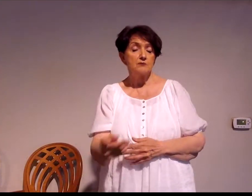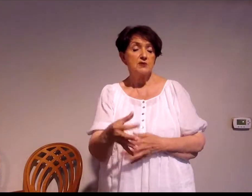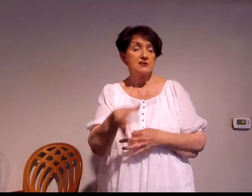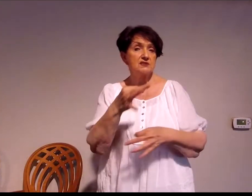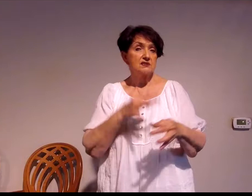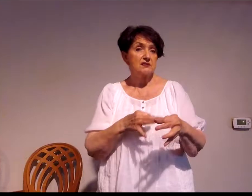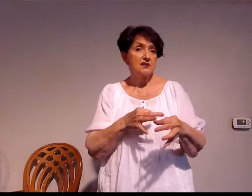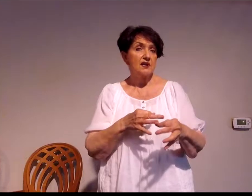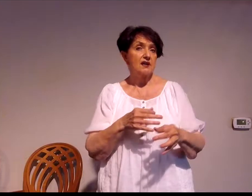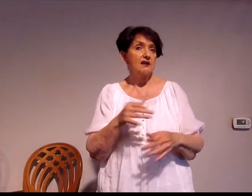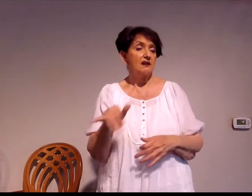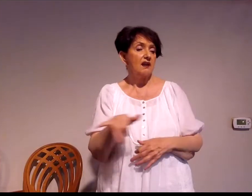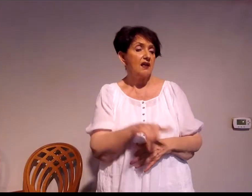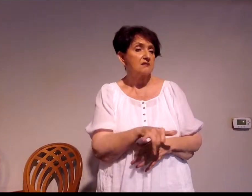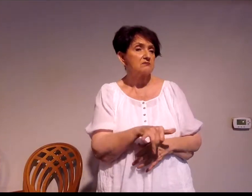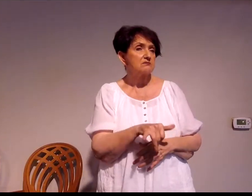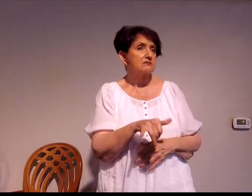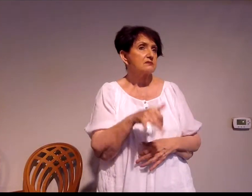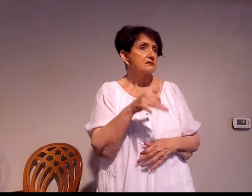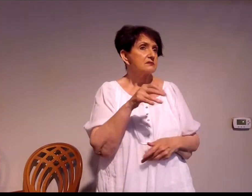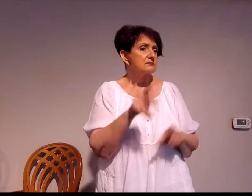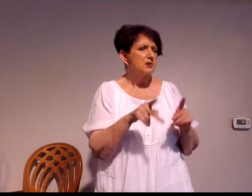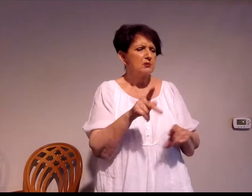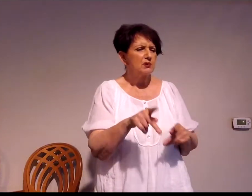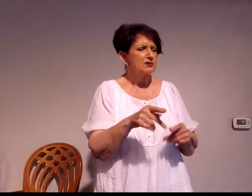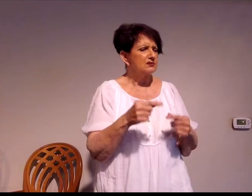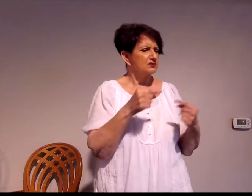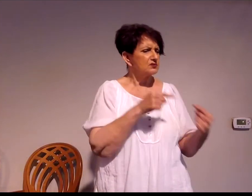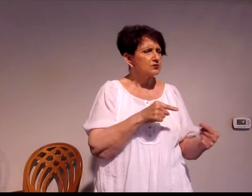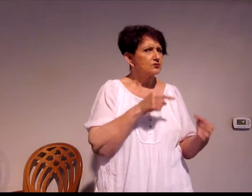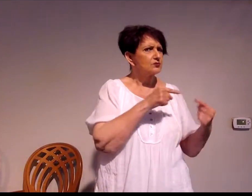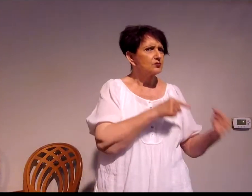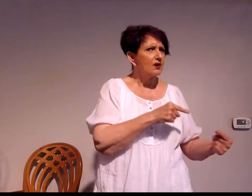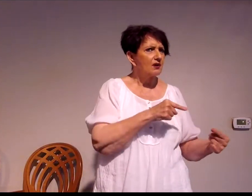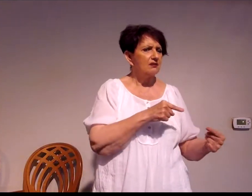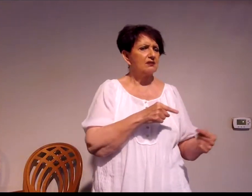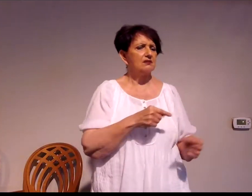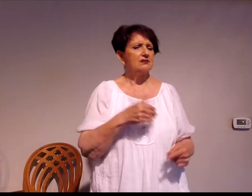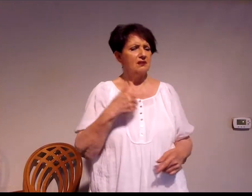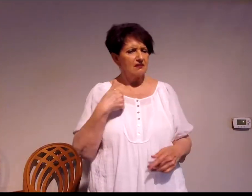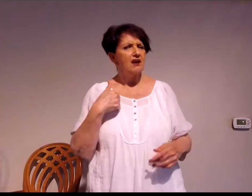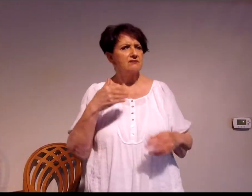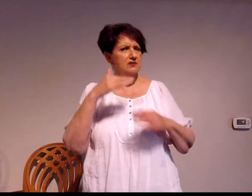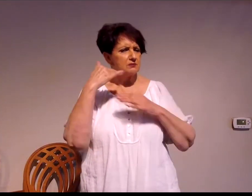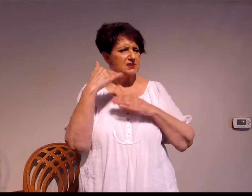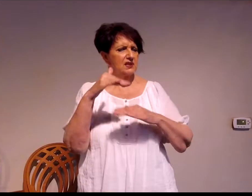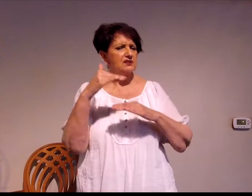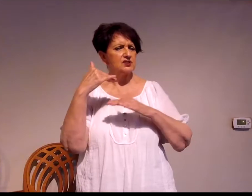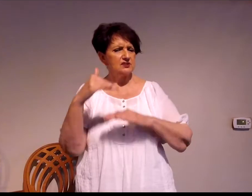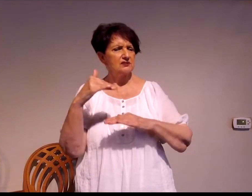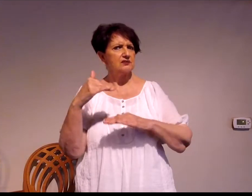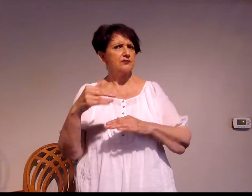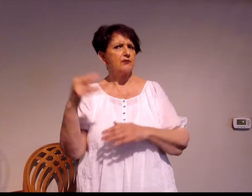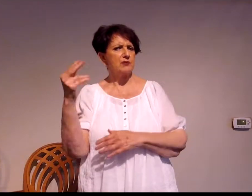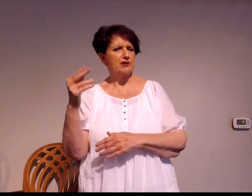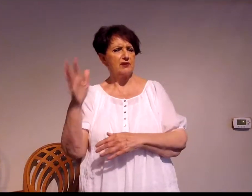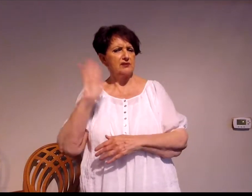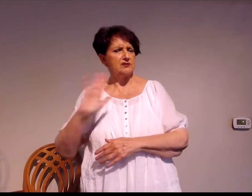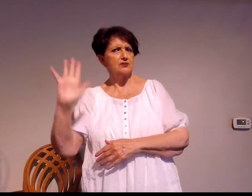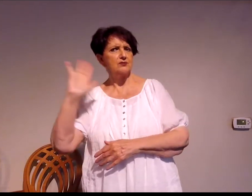people with struggles and limitations, with their own difficult histories and